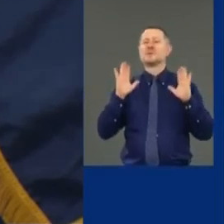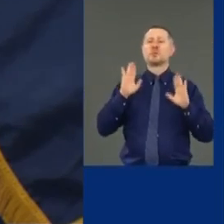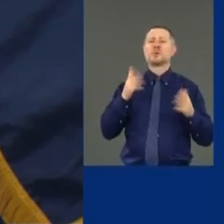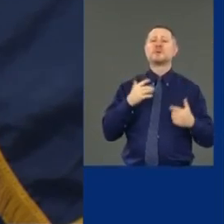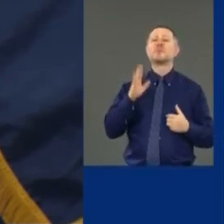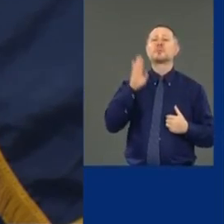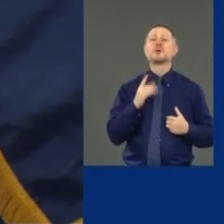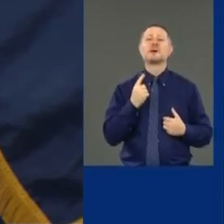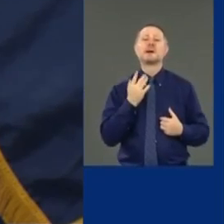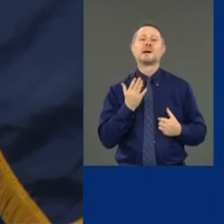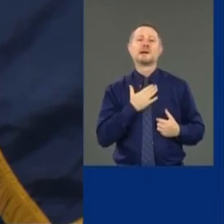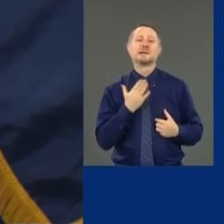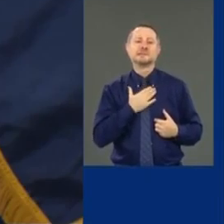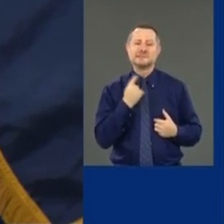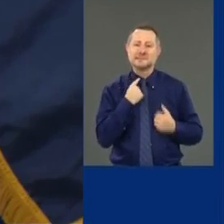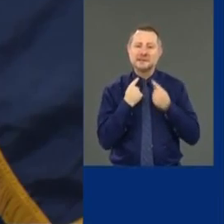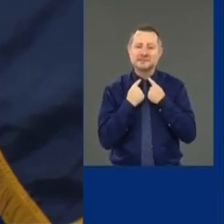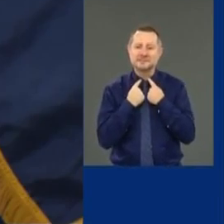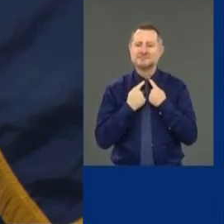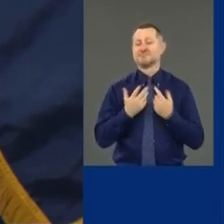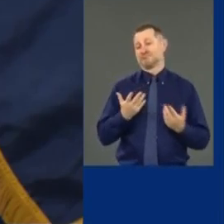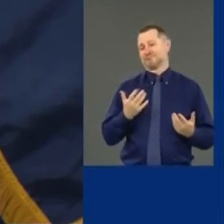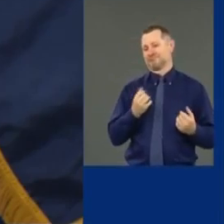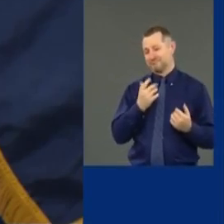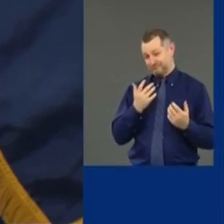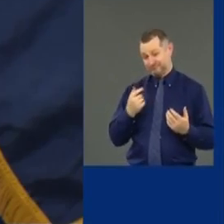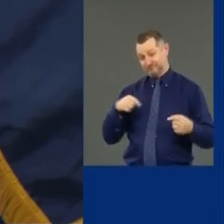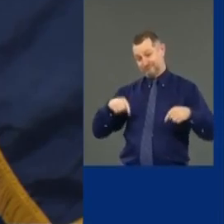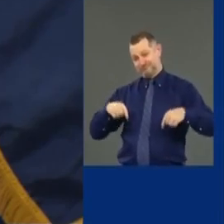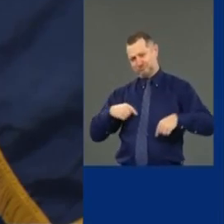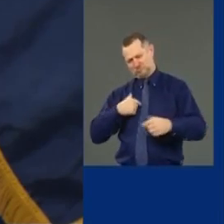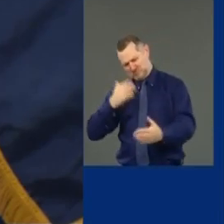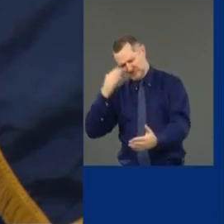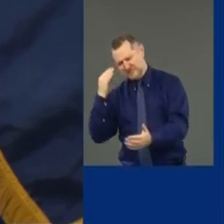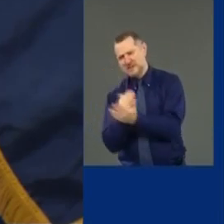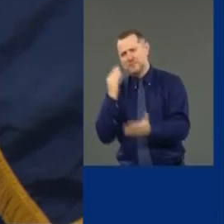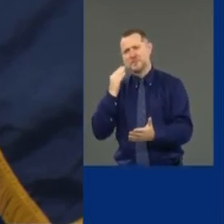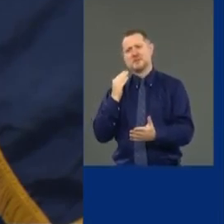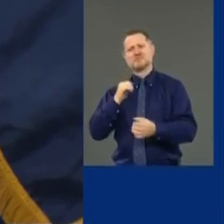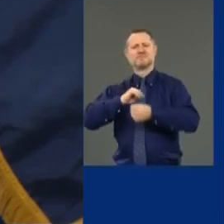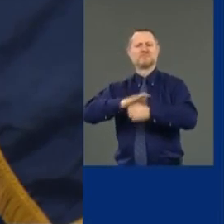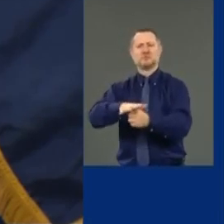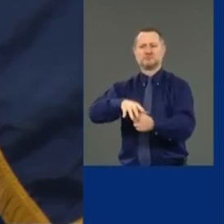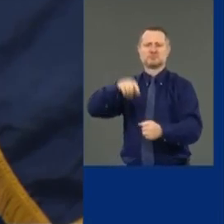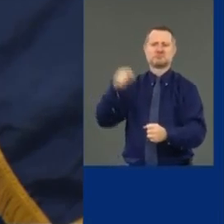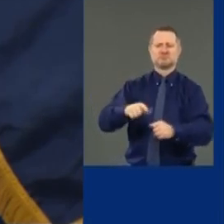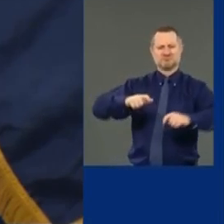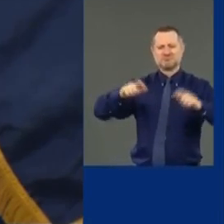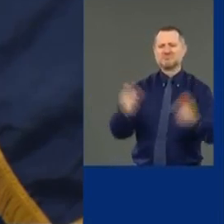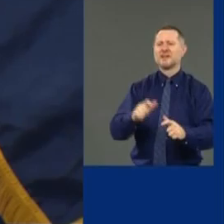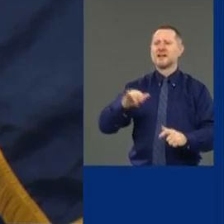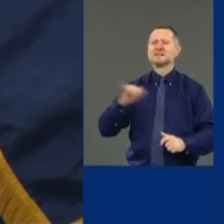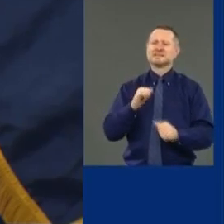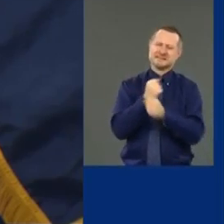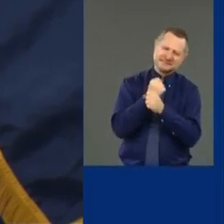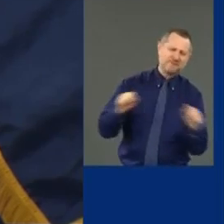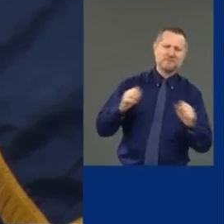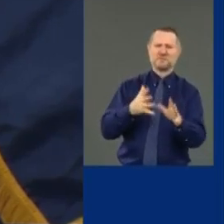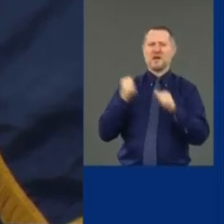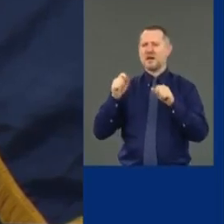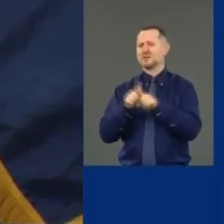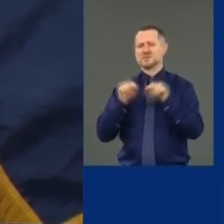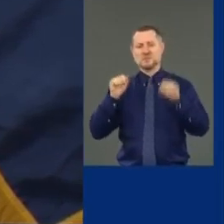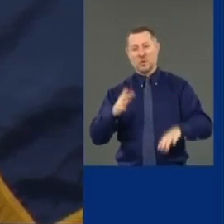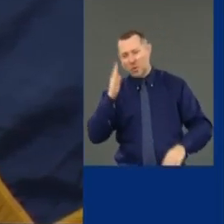care is that we get out of this pandemic as quickly as possible and as safely as possible. Over 100,000